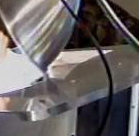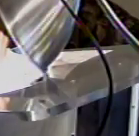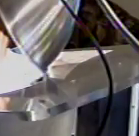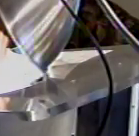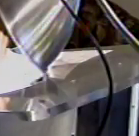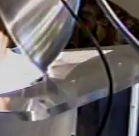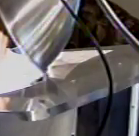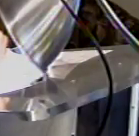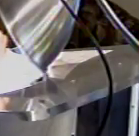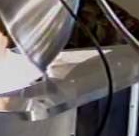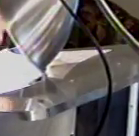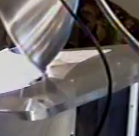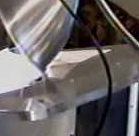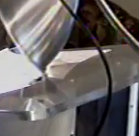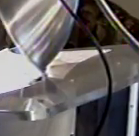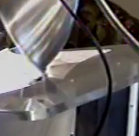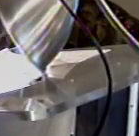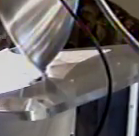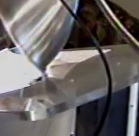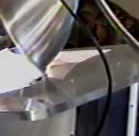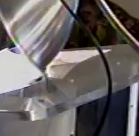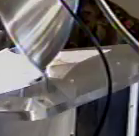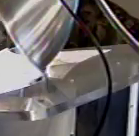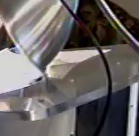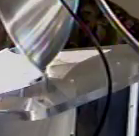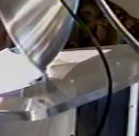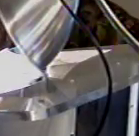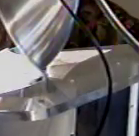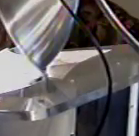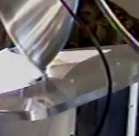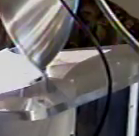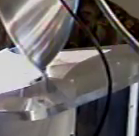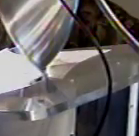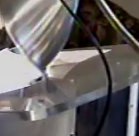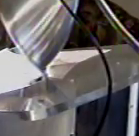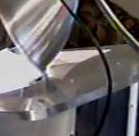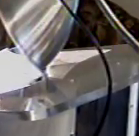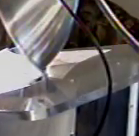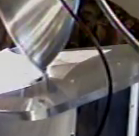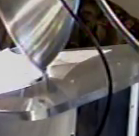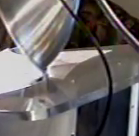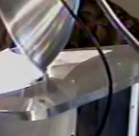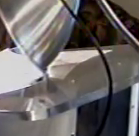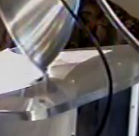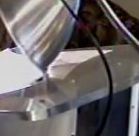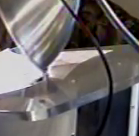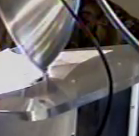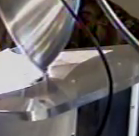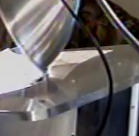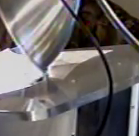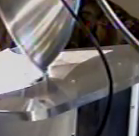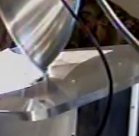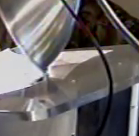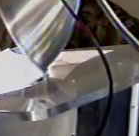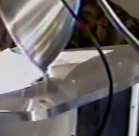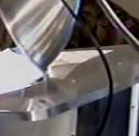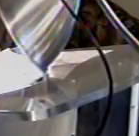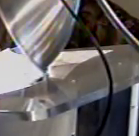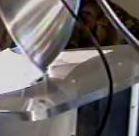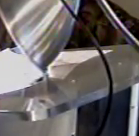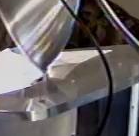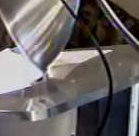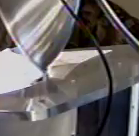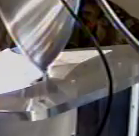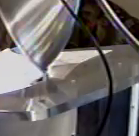from house to house and leave those tracks leave it in the in the on the door of the people you you visit